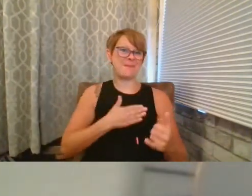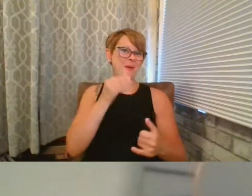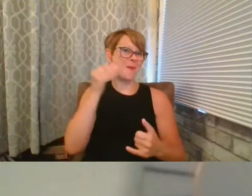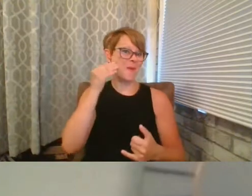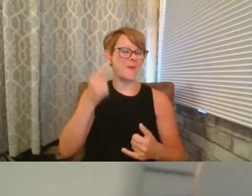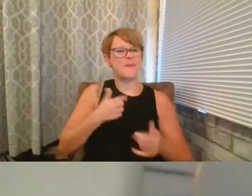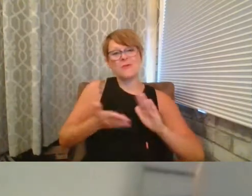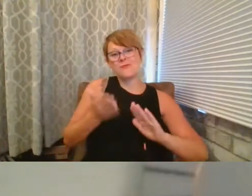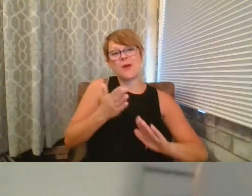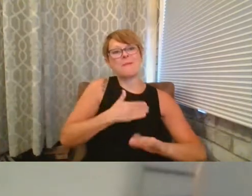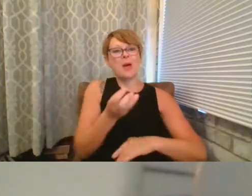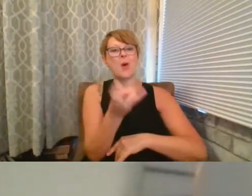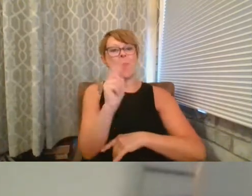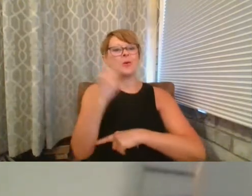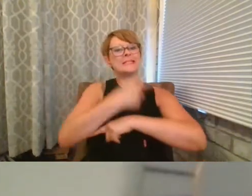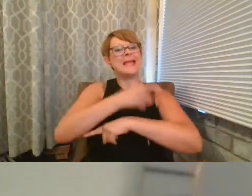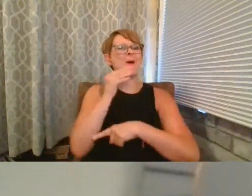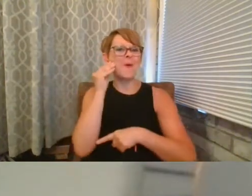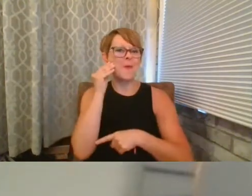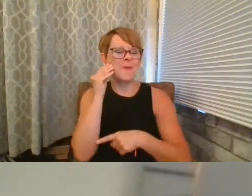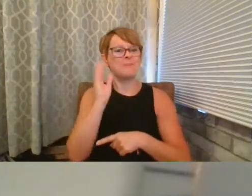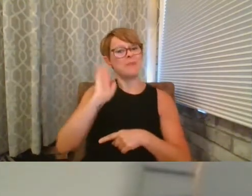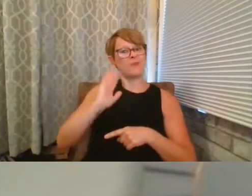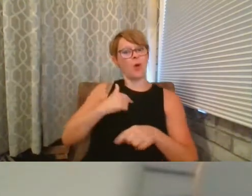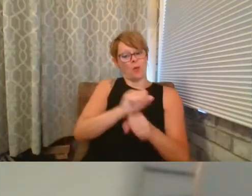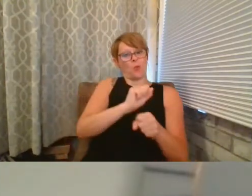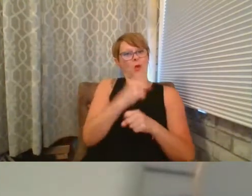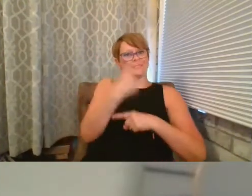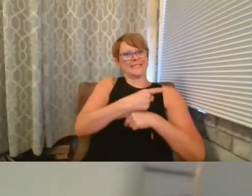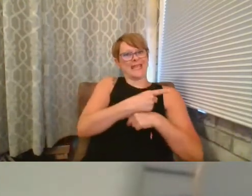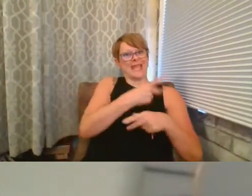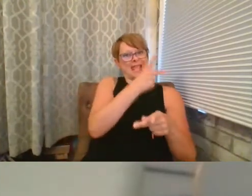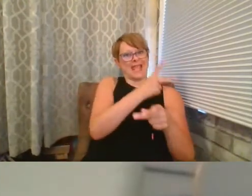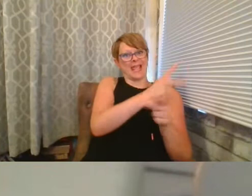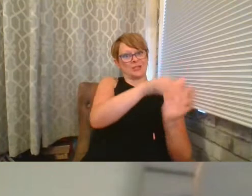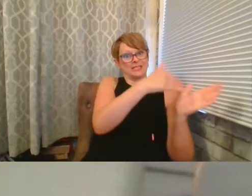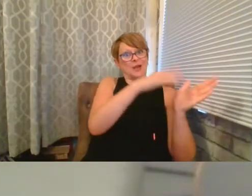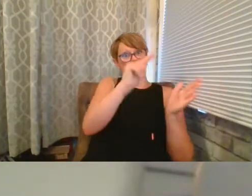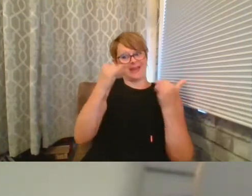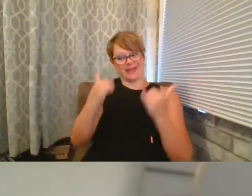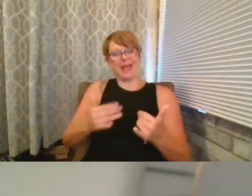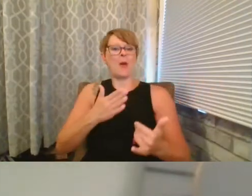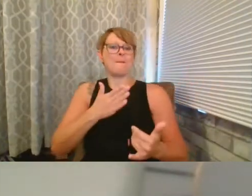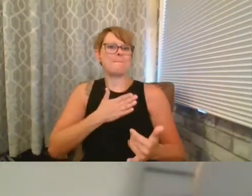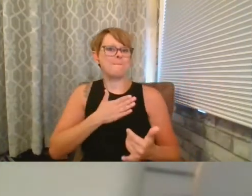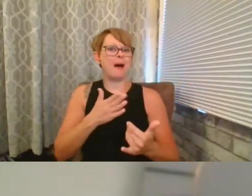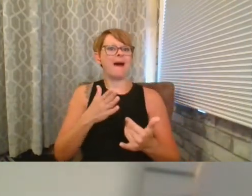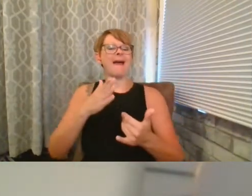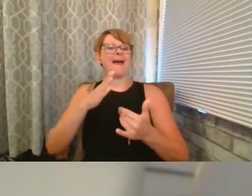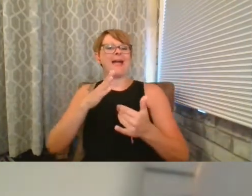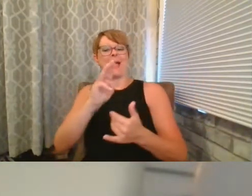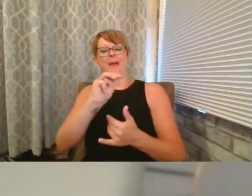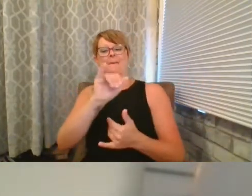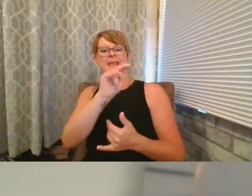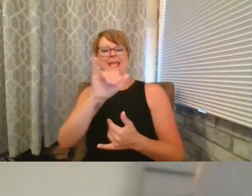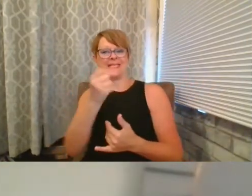own day home. I used to work in a daycare, but now I have my own day home, and it is called Minnie's Family Childcare Center. It's